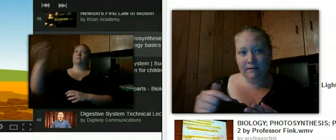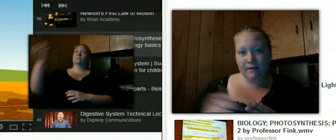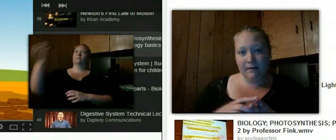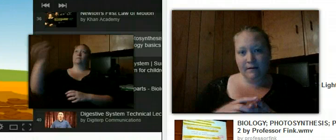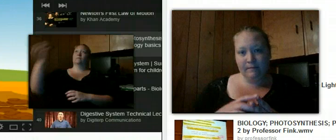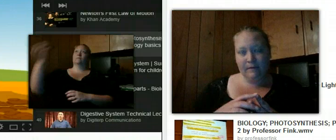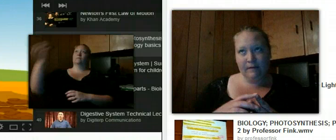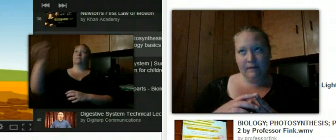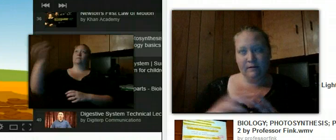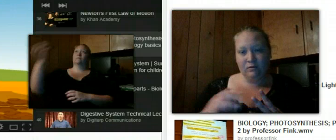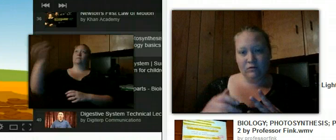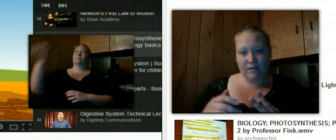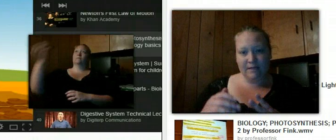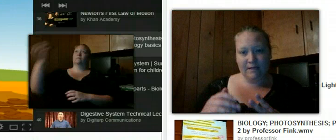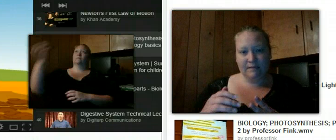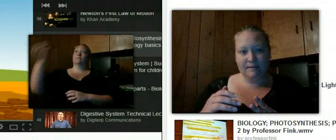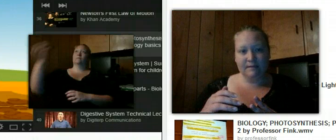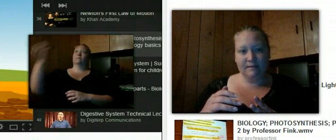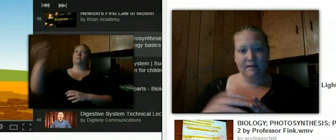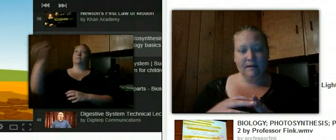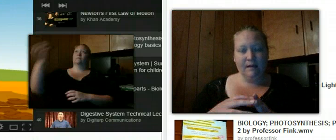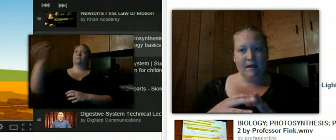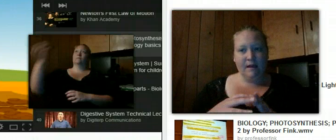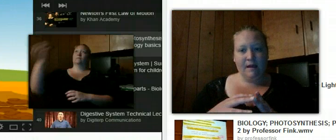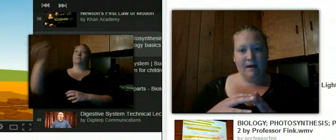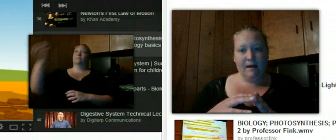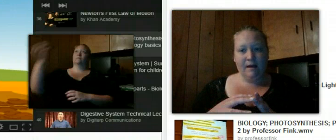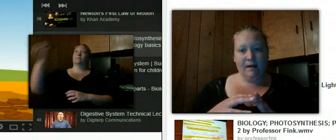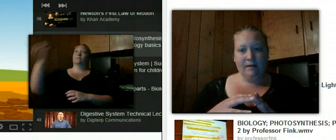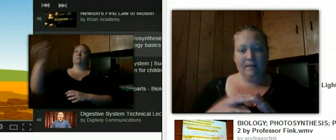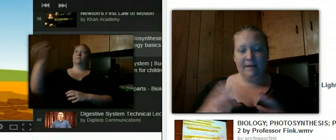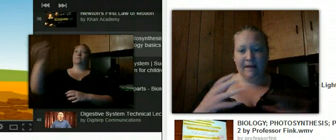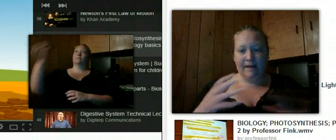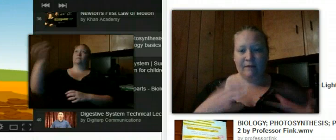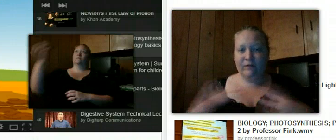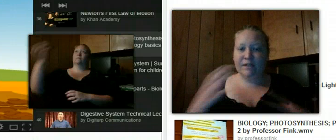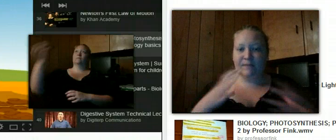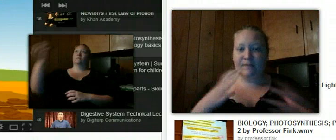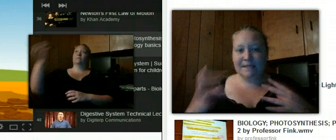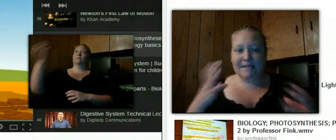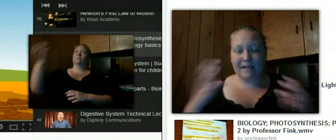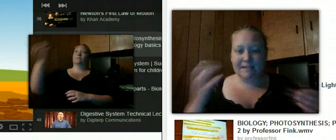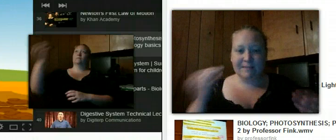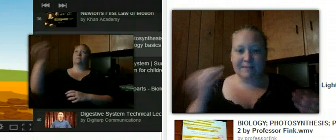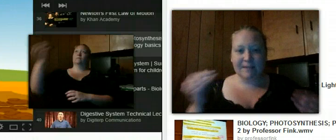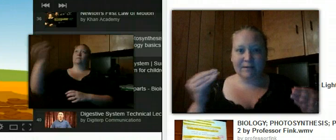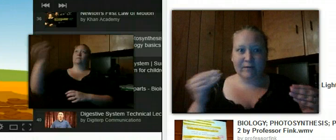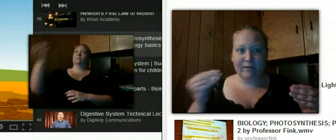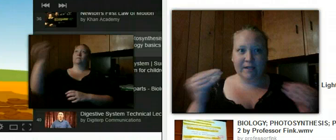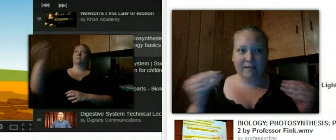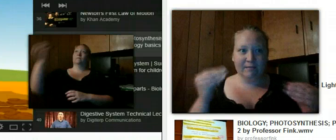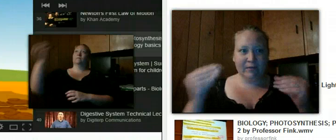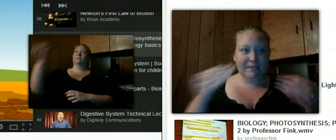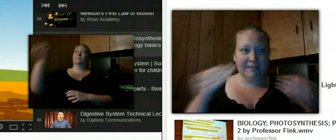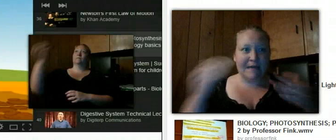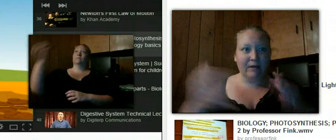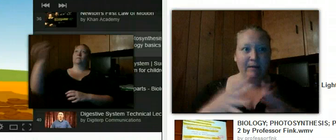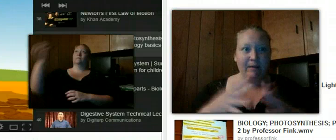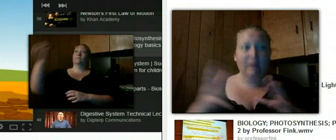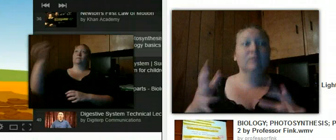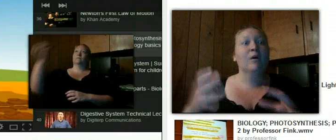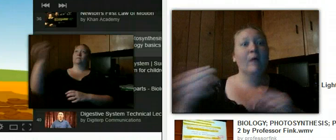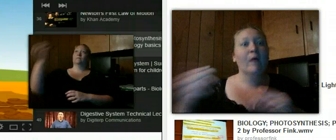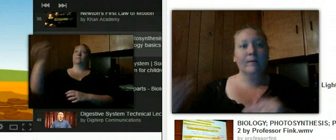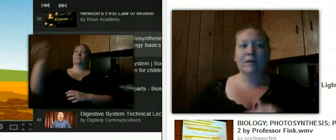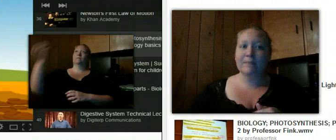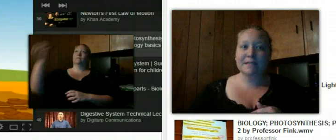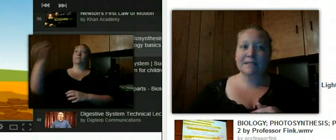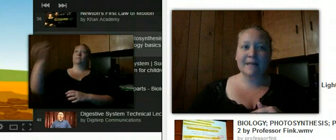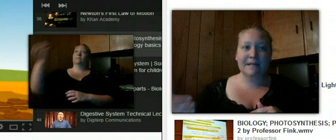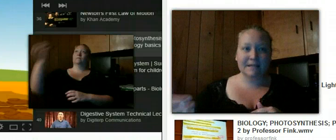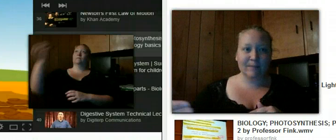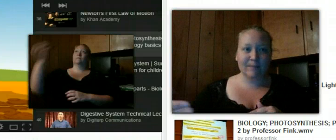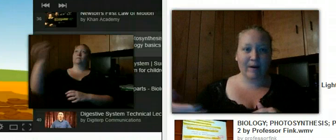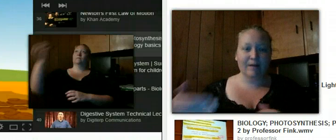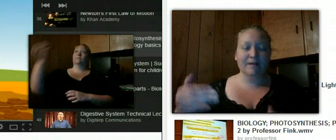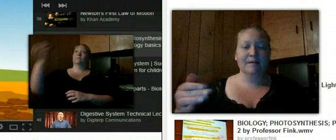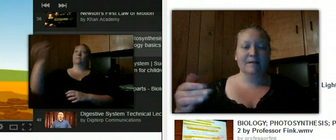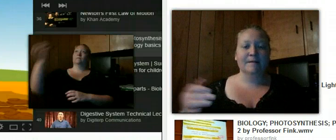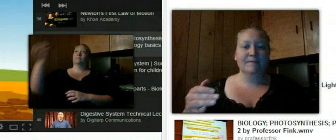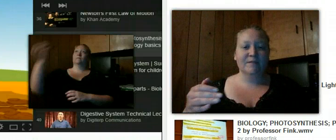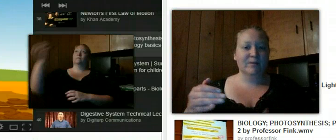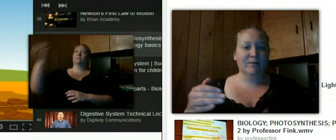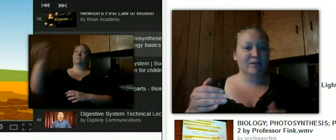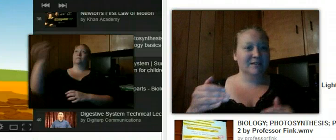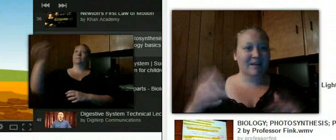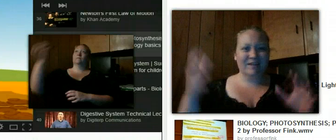it, like the nutrients. I think I could see myself freaked out about, oh no, I'm gonna miss that next